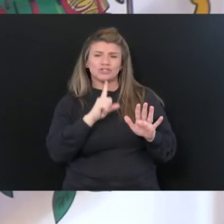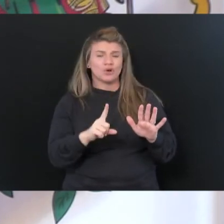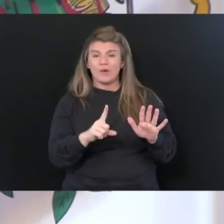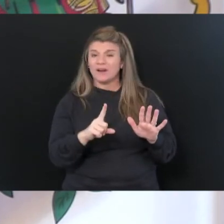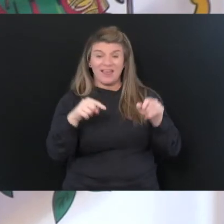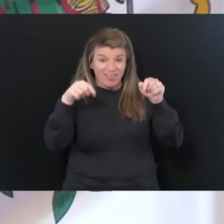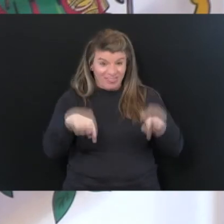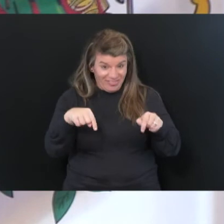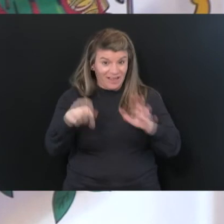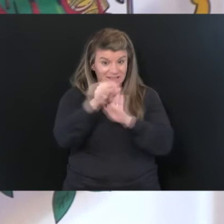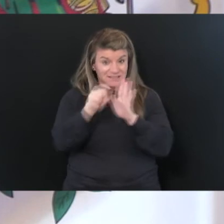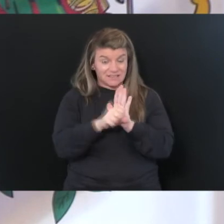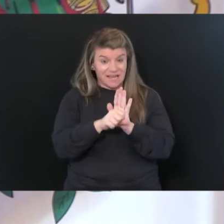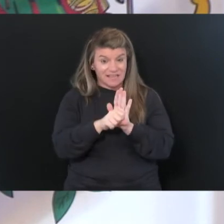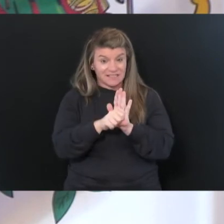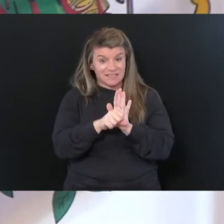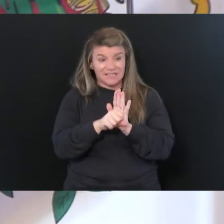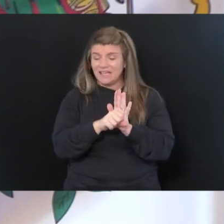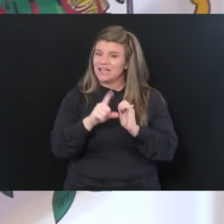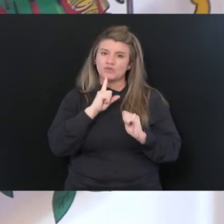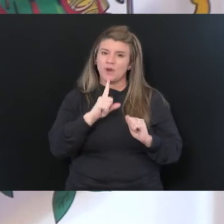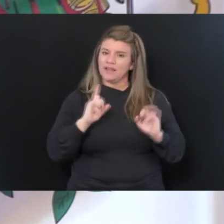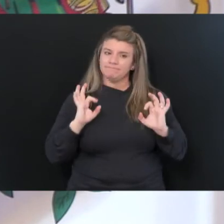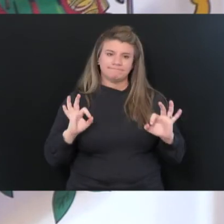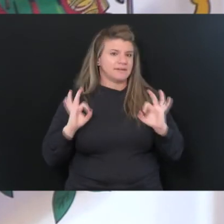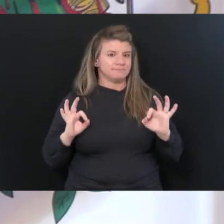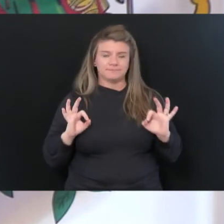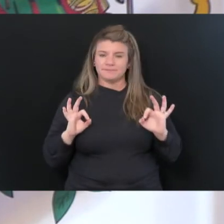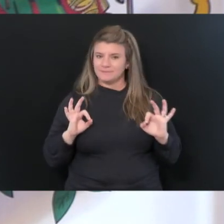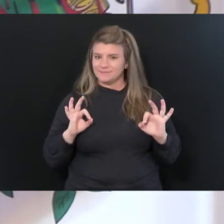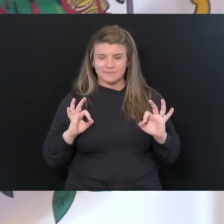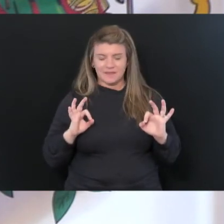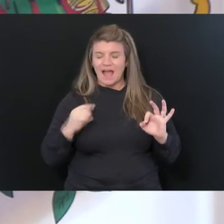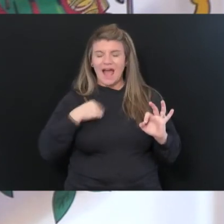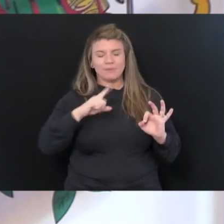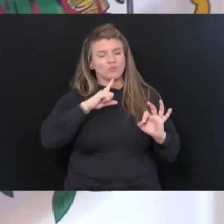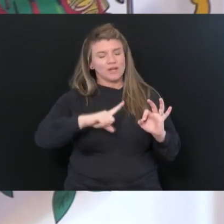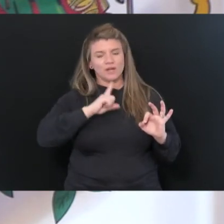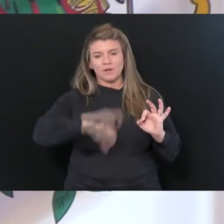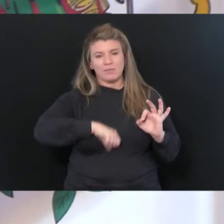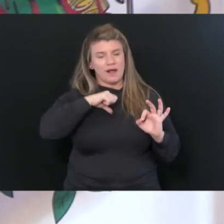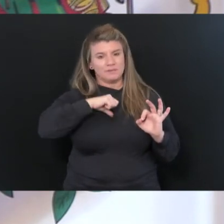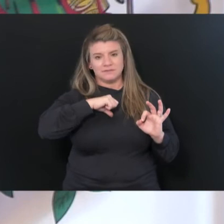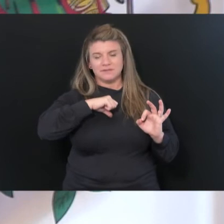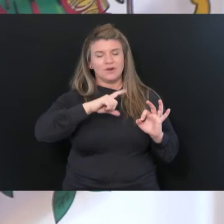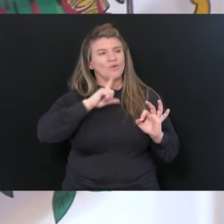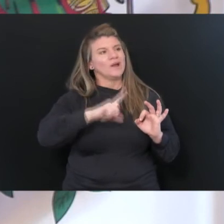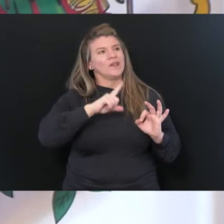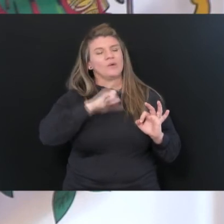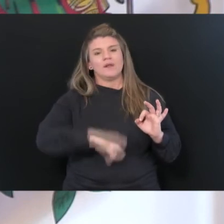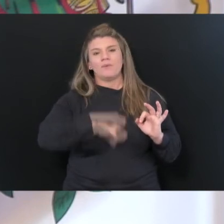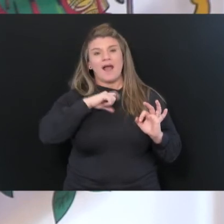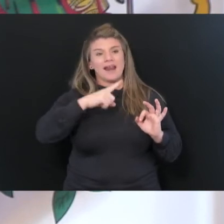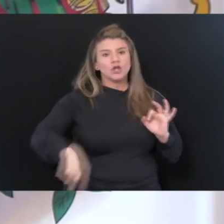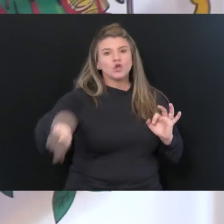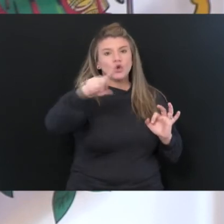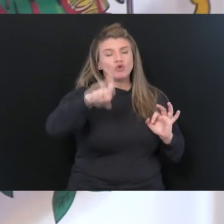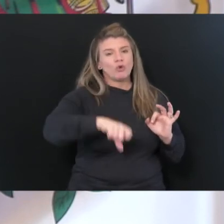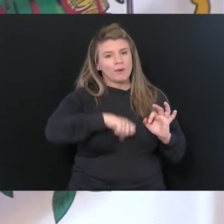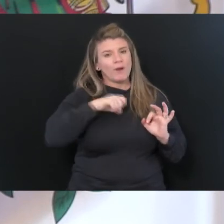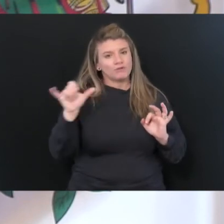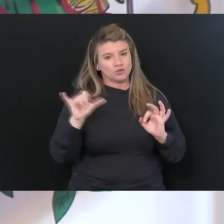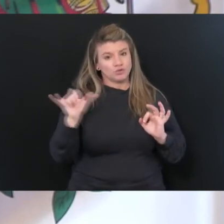this state is really on the move. I could not be any more proud, and really and truly, you should be just that,